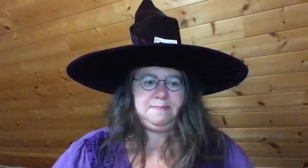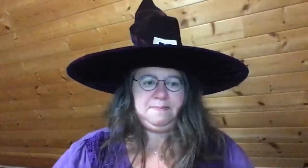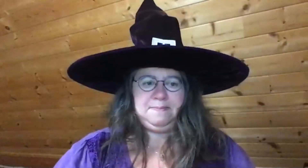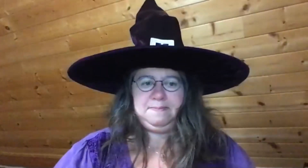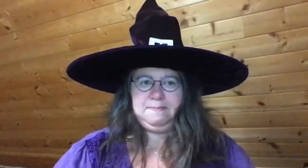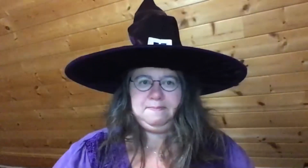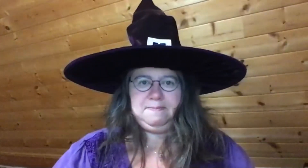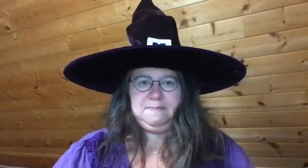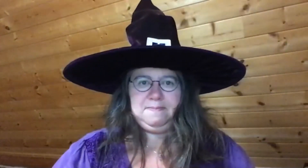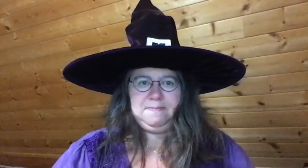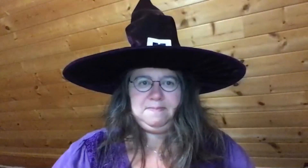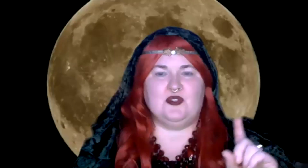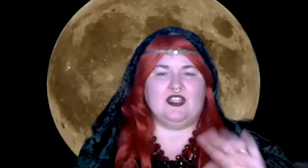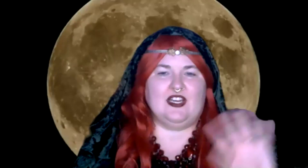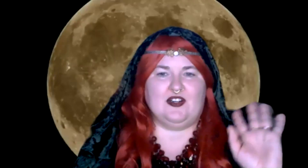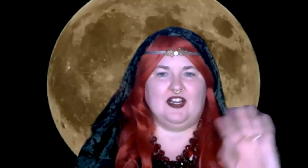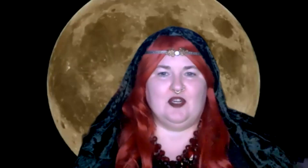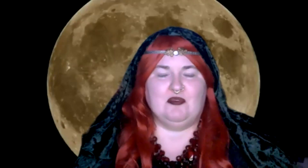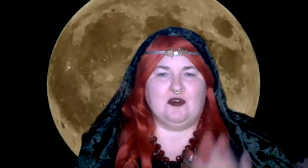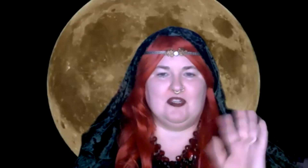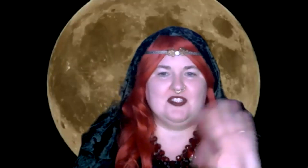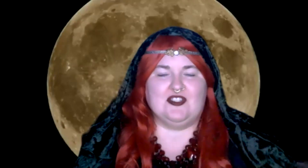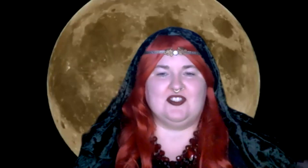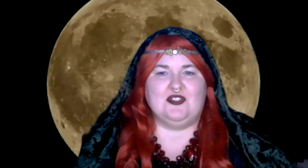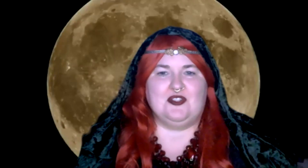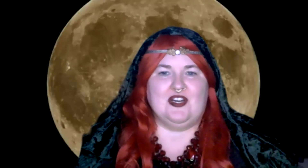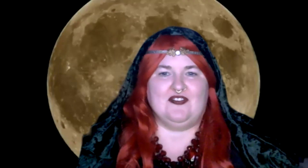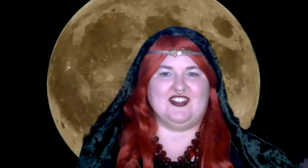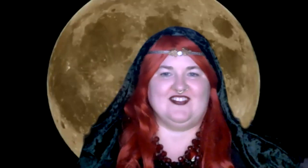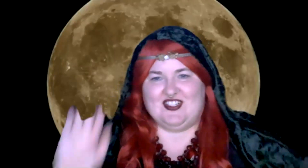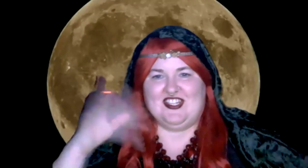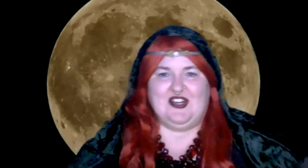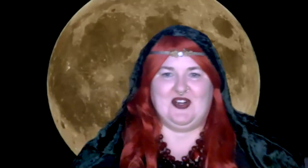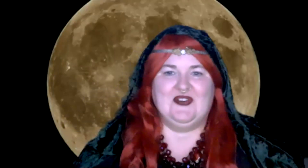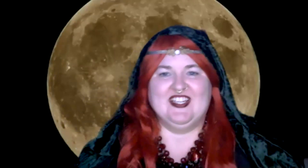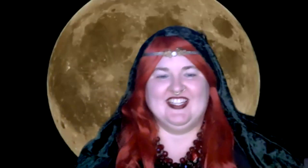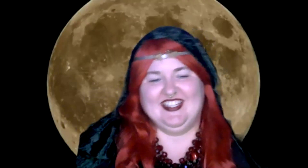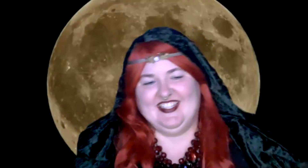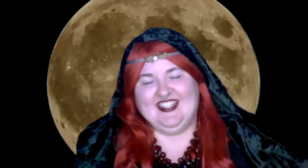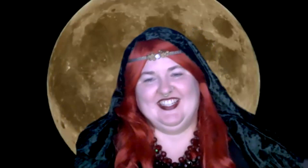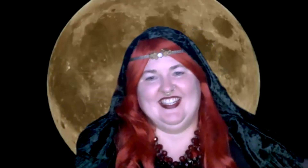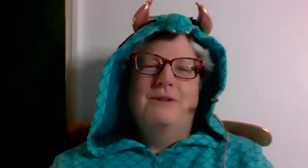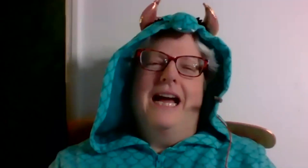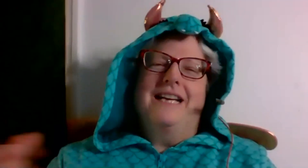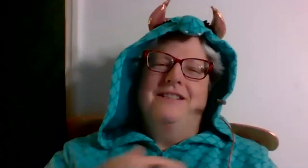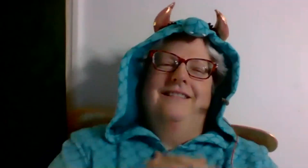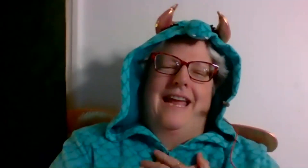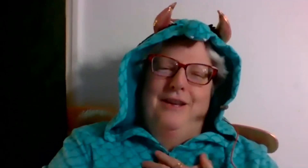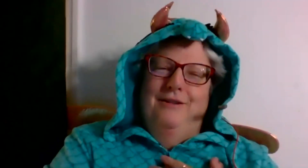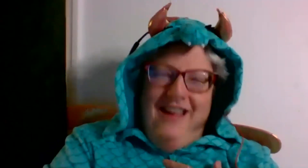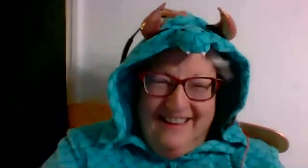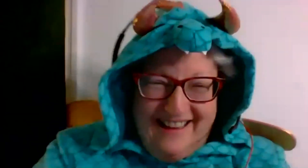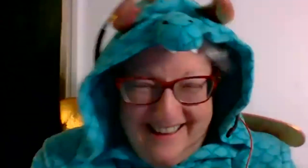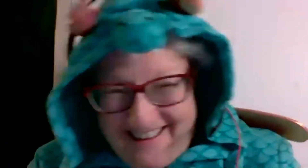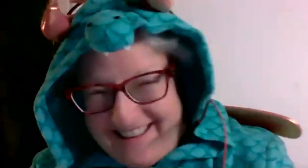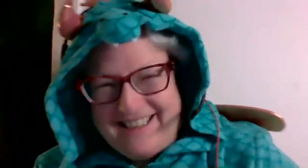ahead. Actually, Susie had her hand up before me. So Susie, you go ahead first and then I'll go. Oh, you're so kind. Thank